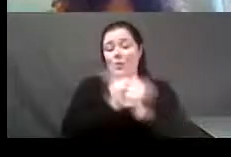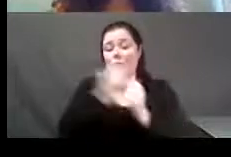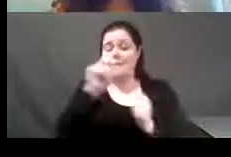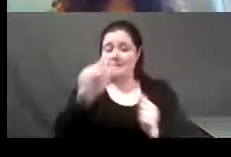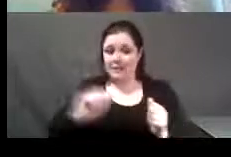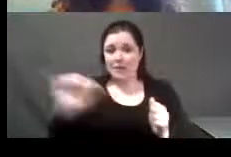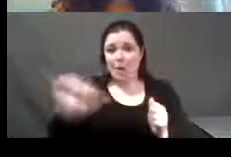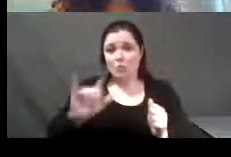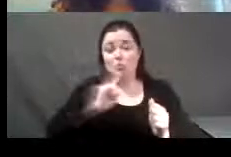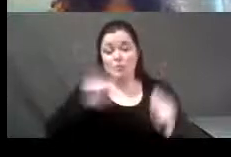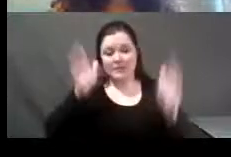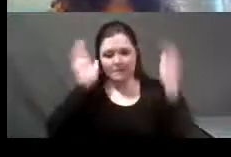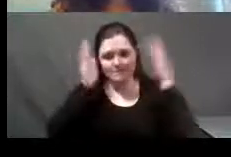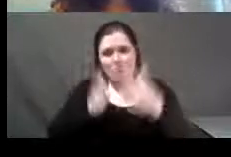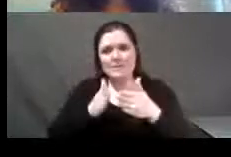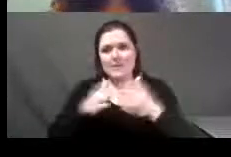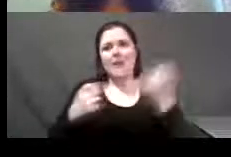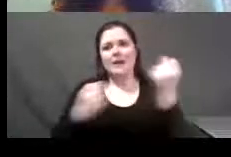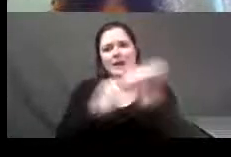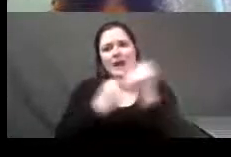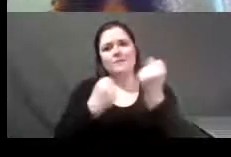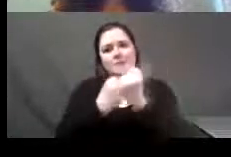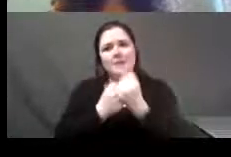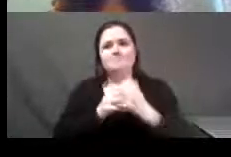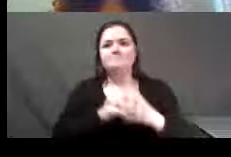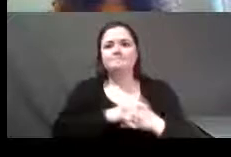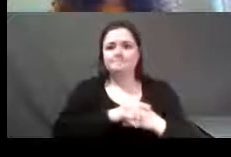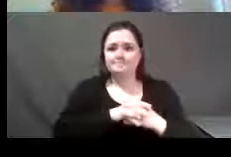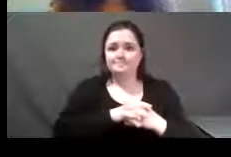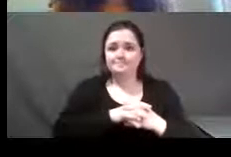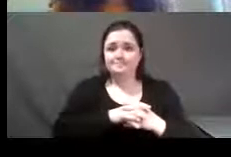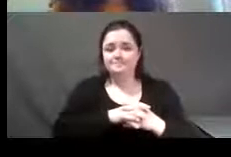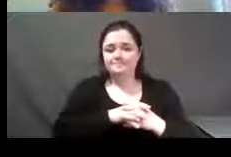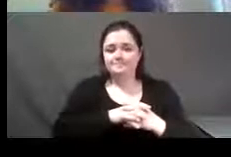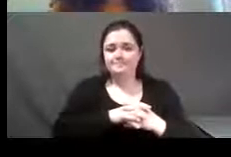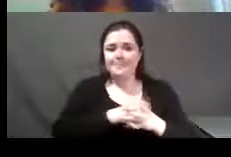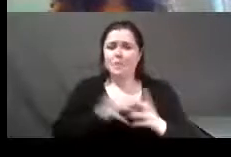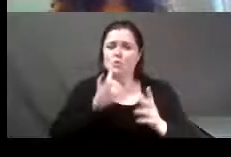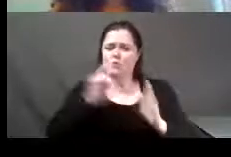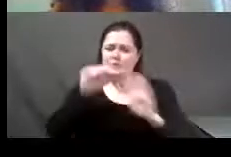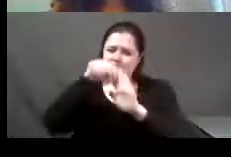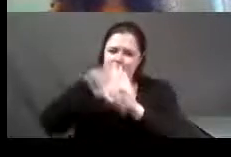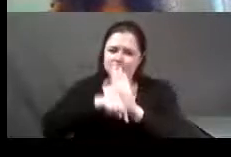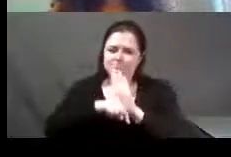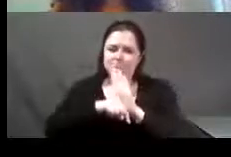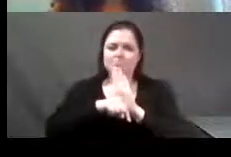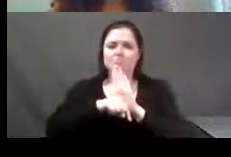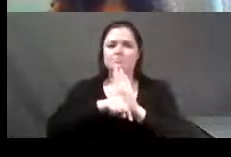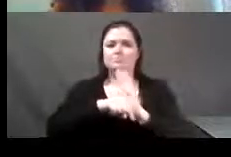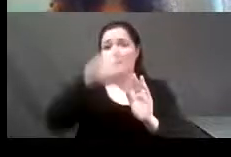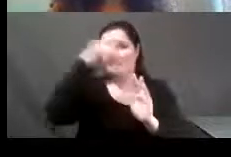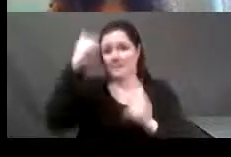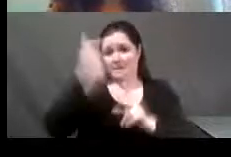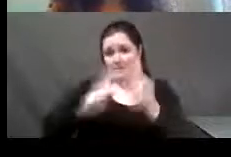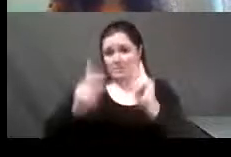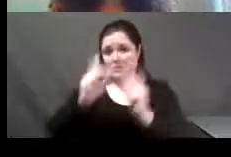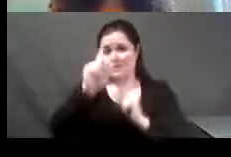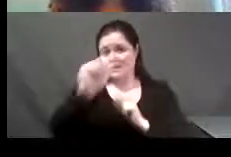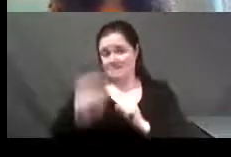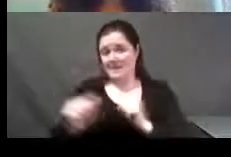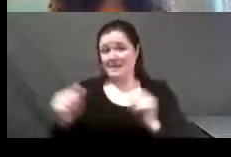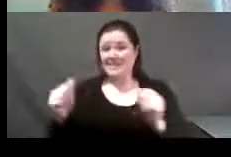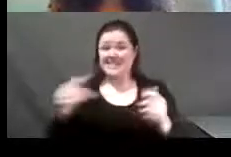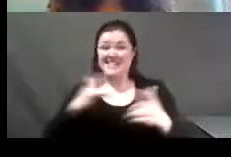pay attention to and advocate for. And to further dig into that, Black people with disabilities are more likely to die